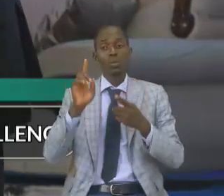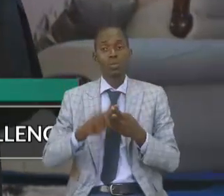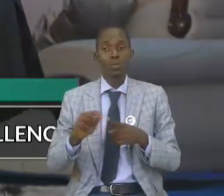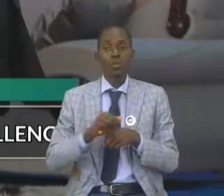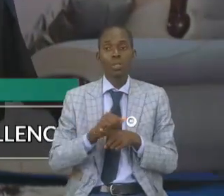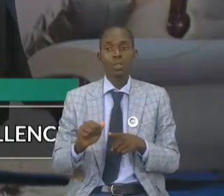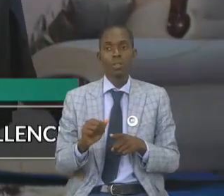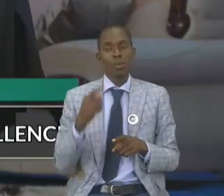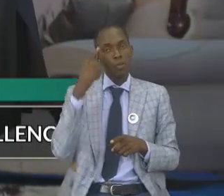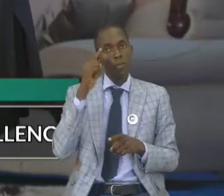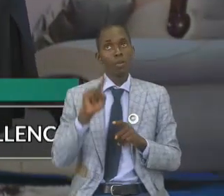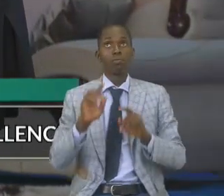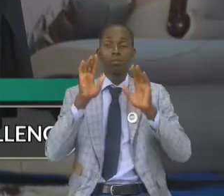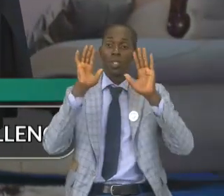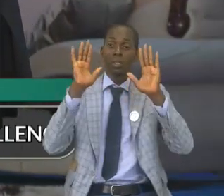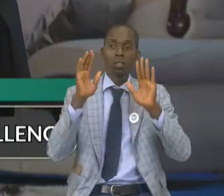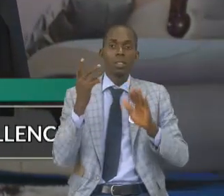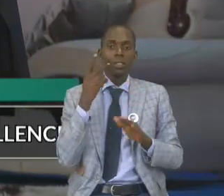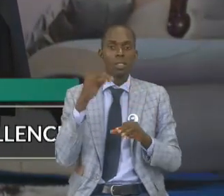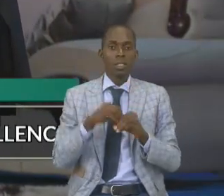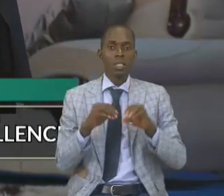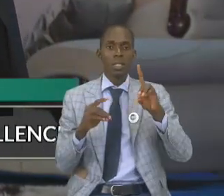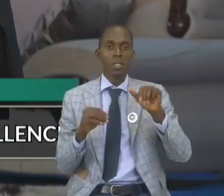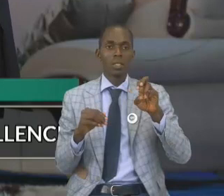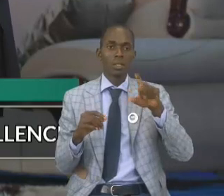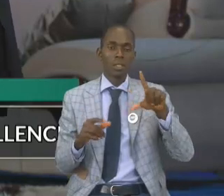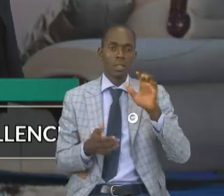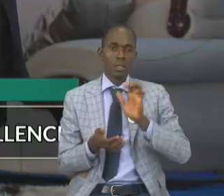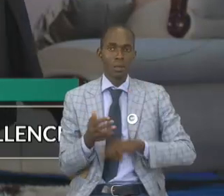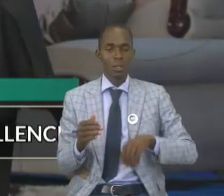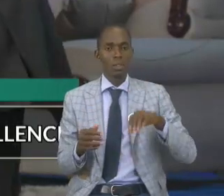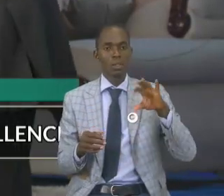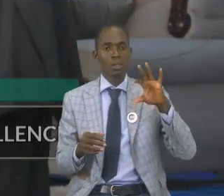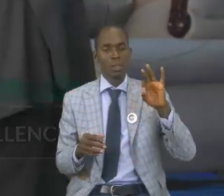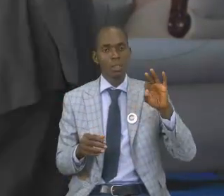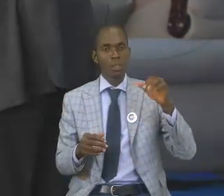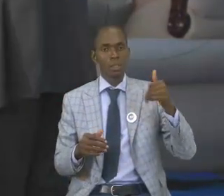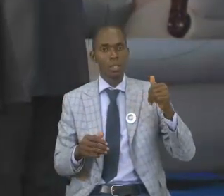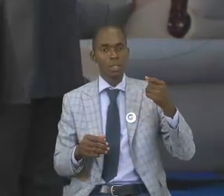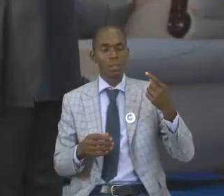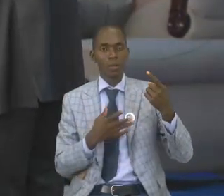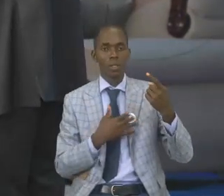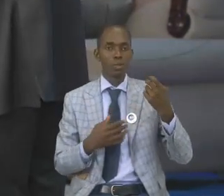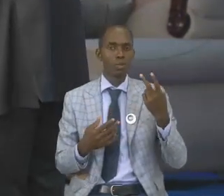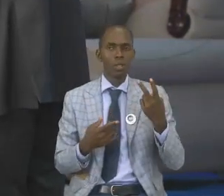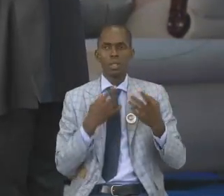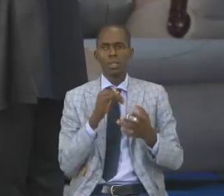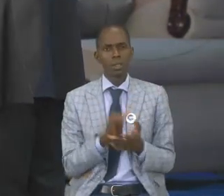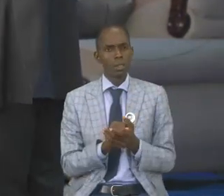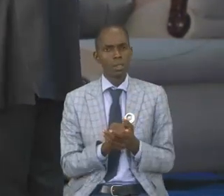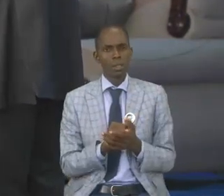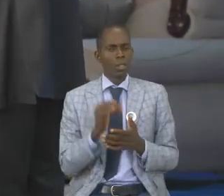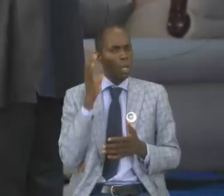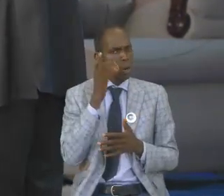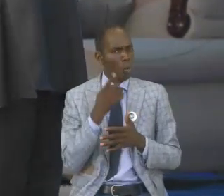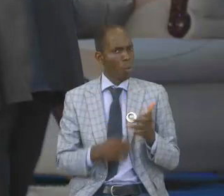that Daniel now, and we're looking at chapters 9, 10, 11, and 12. And you say, look at what Daniel did. Look at